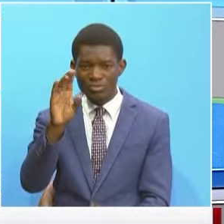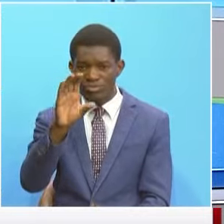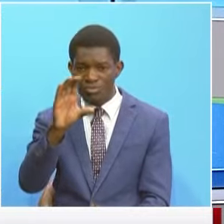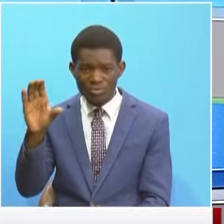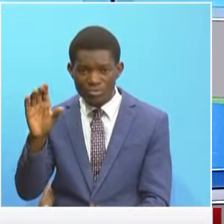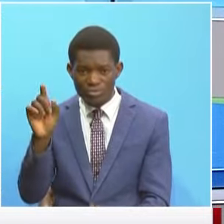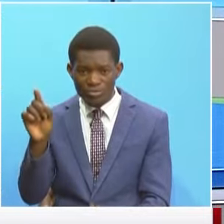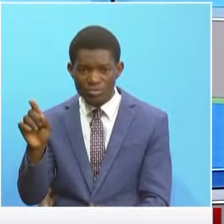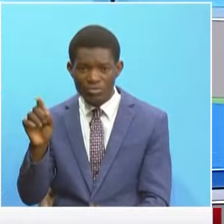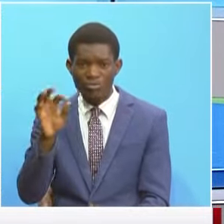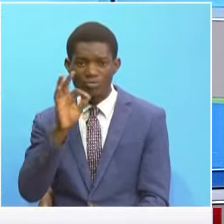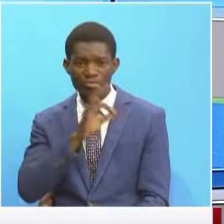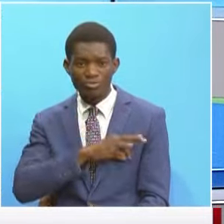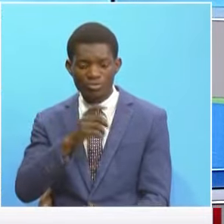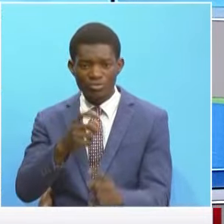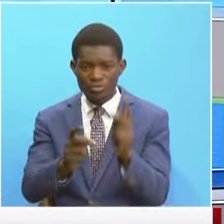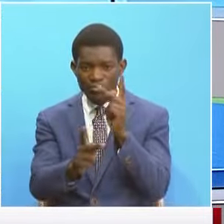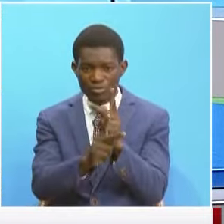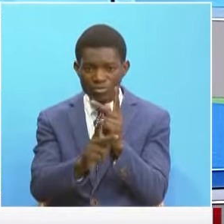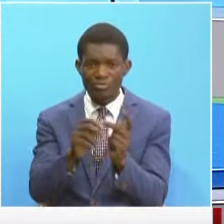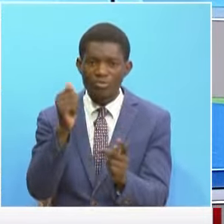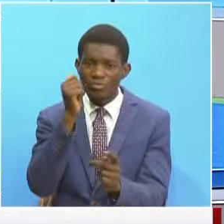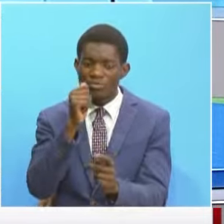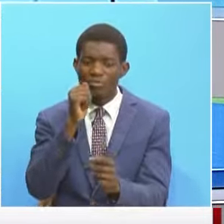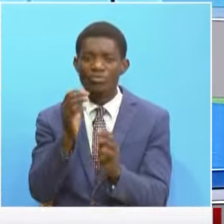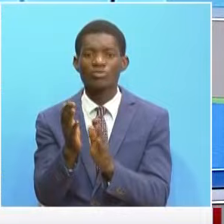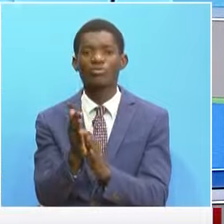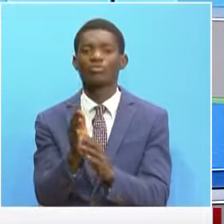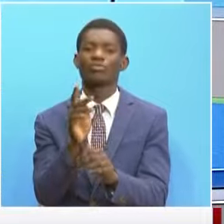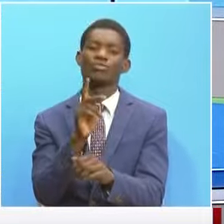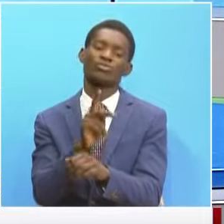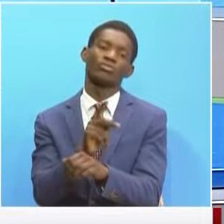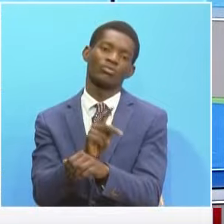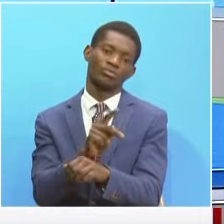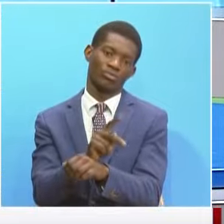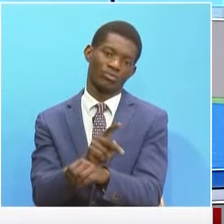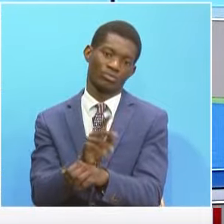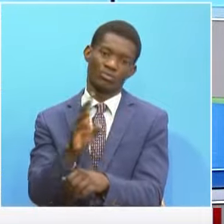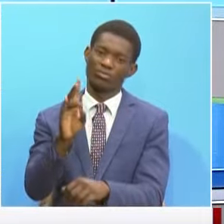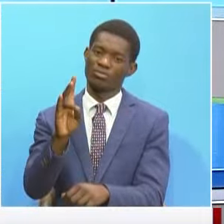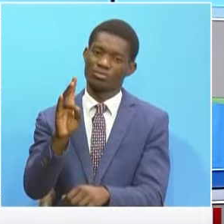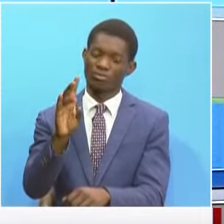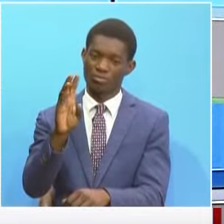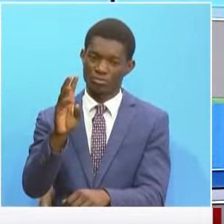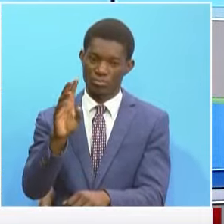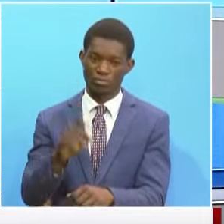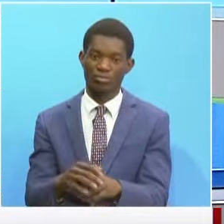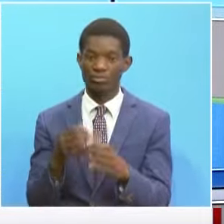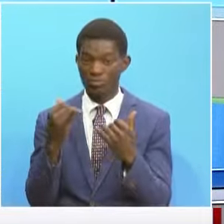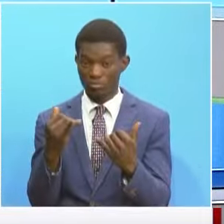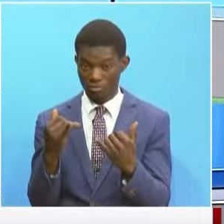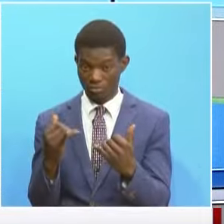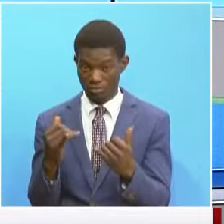in School project in Lusangazi district of Eastern Province. Now, Zanis reports that the district has a total of